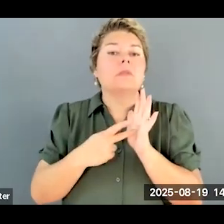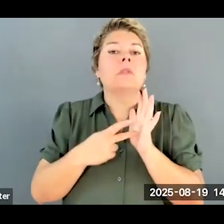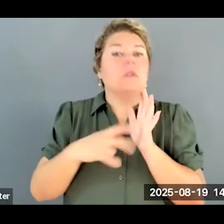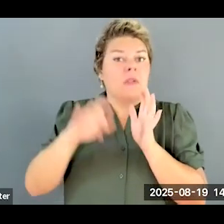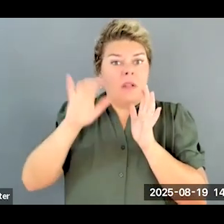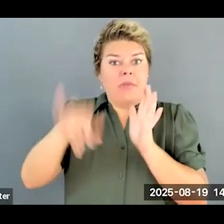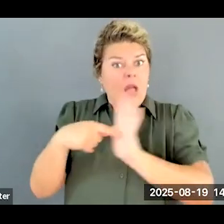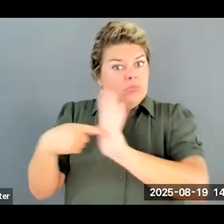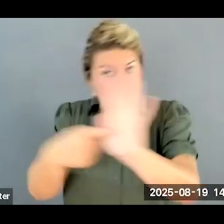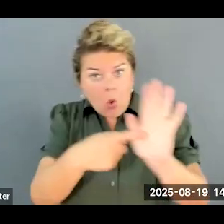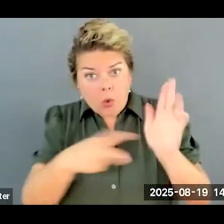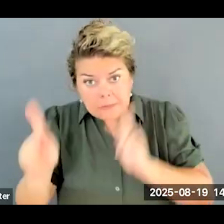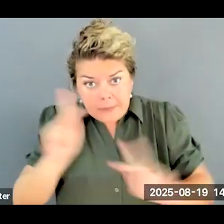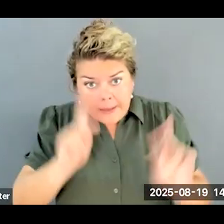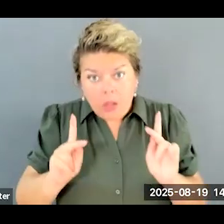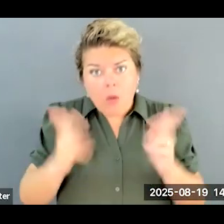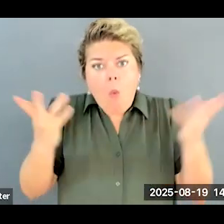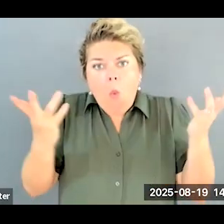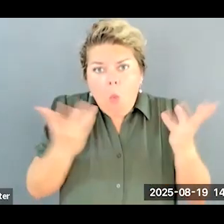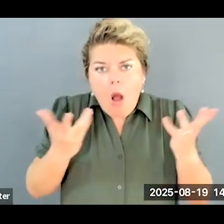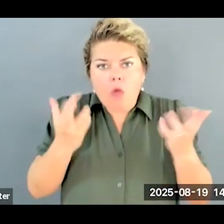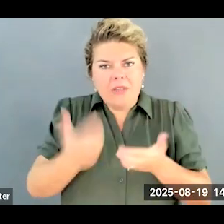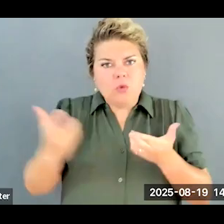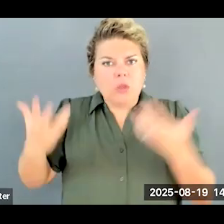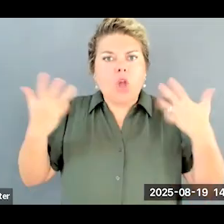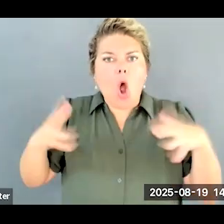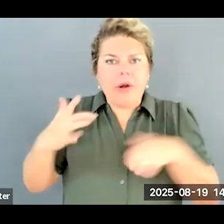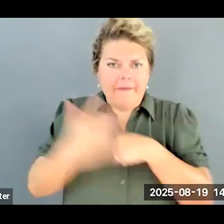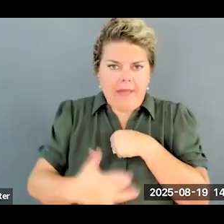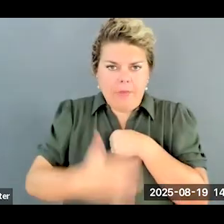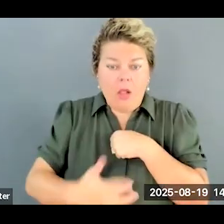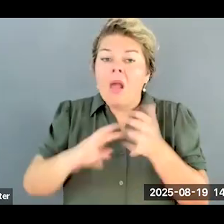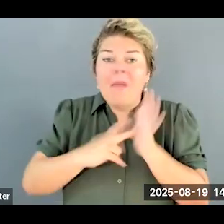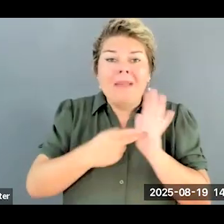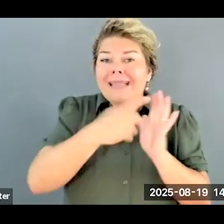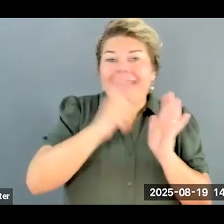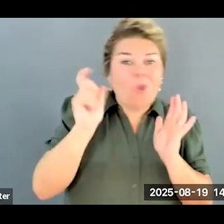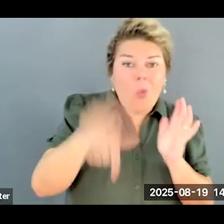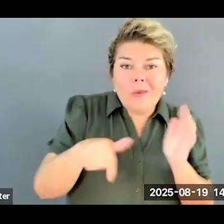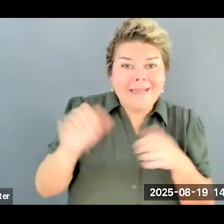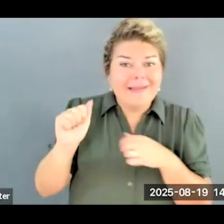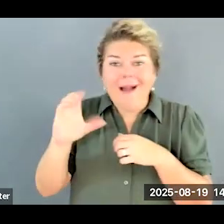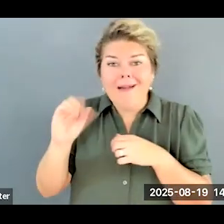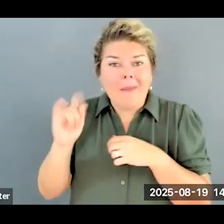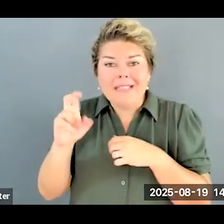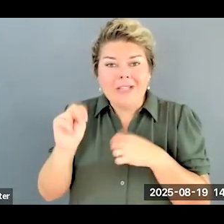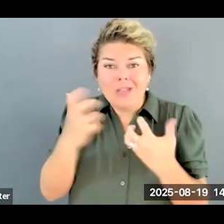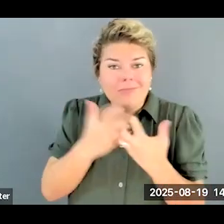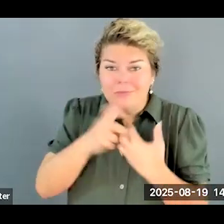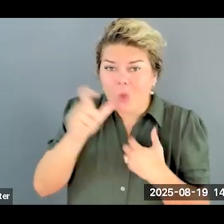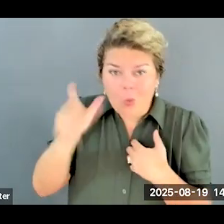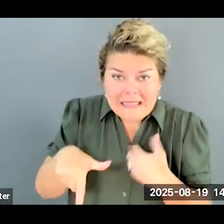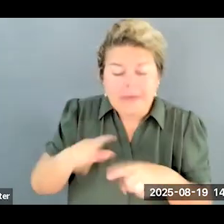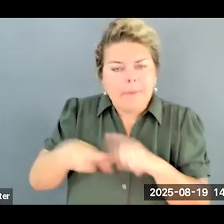accessible resources that are already available at the event. So, these are things they don't have to seek individual accommodations for, but they know are